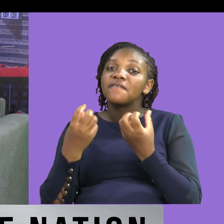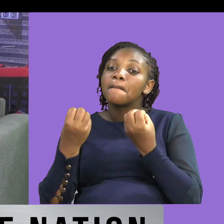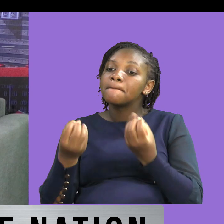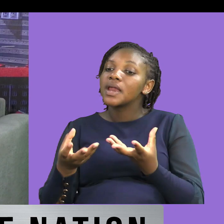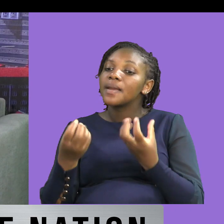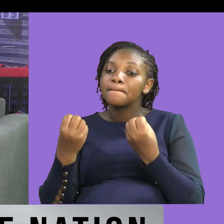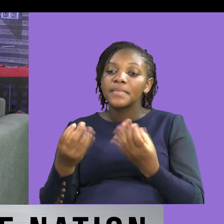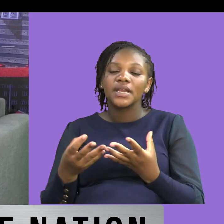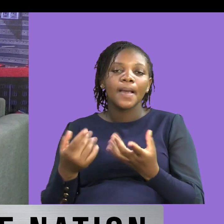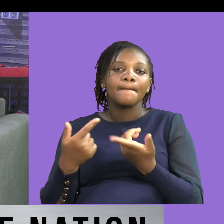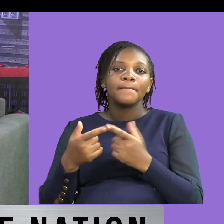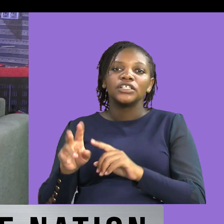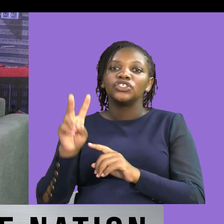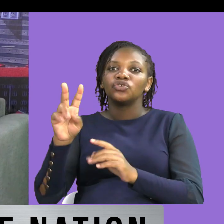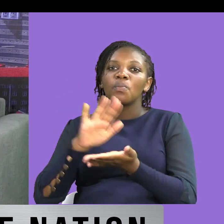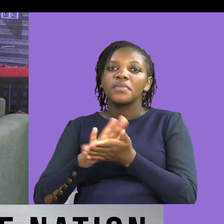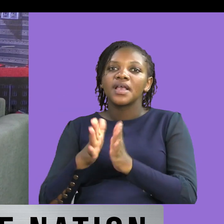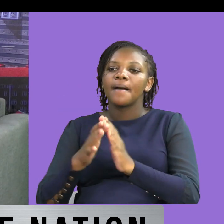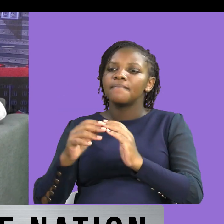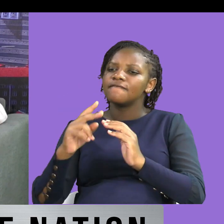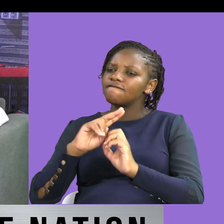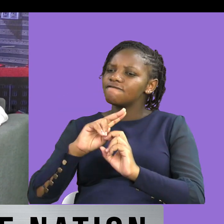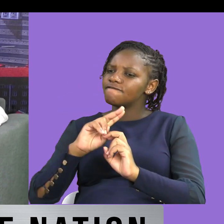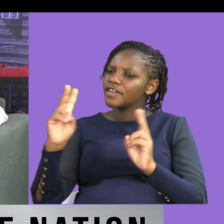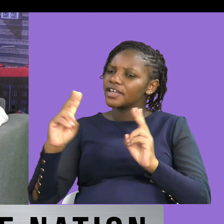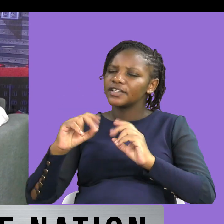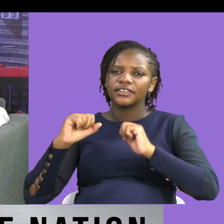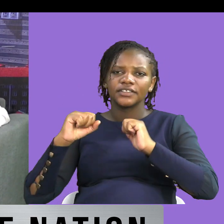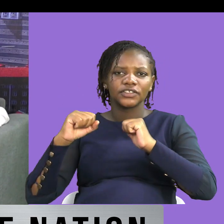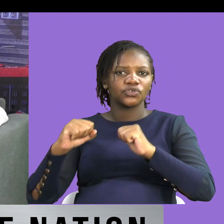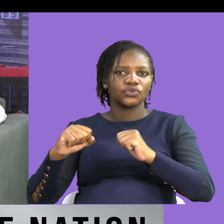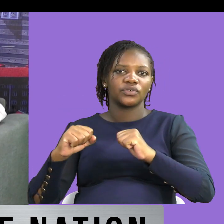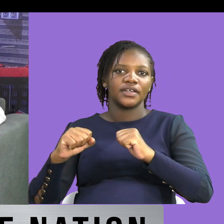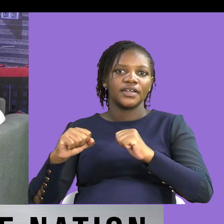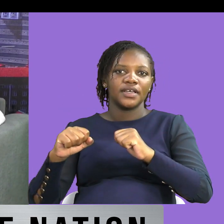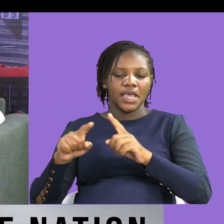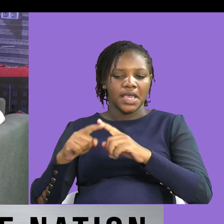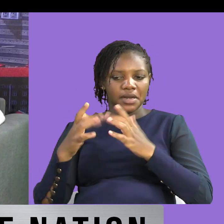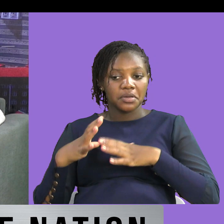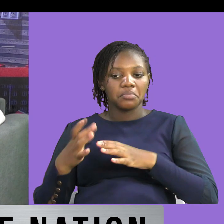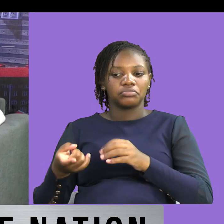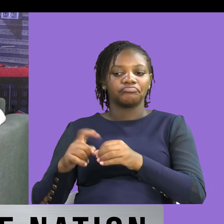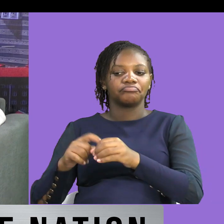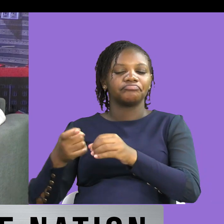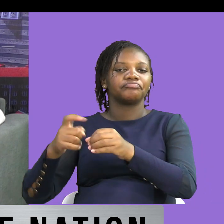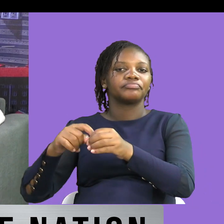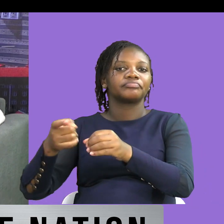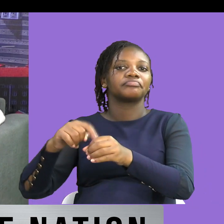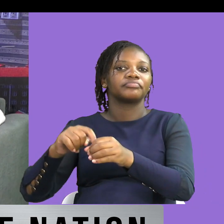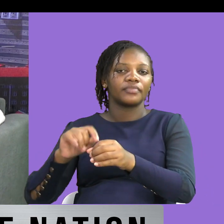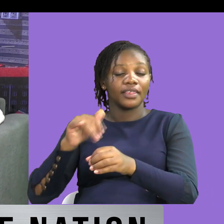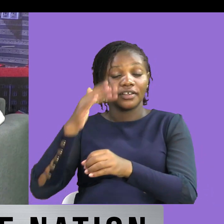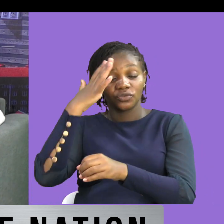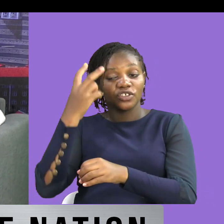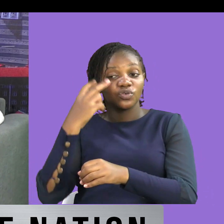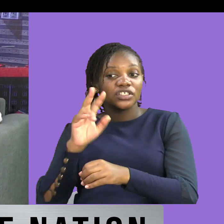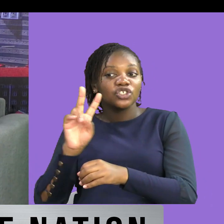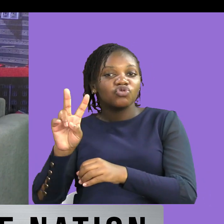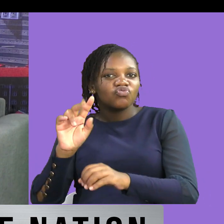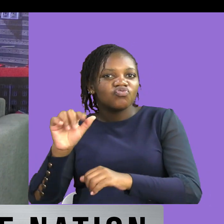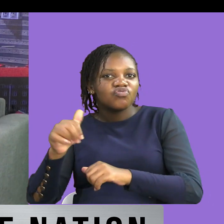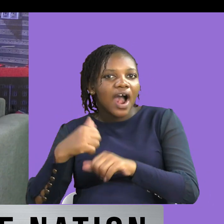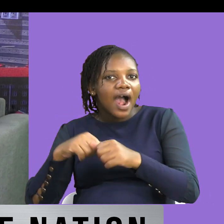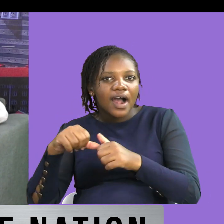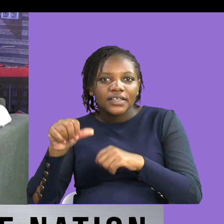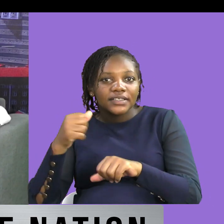parties have become very strong, and a lot of people align themselves around those parties. So it turns up that you see 2. There is a